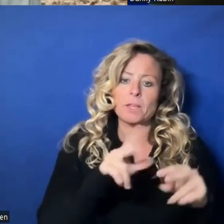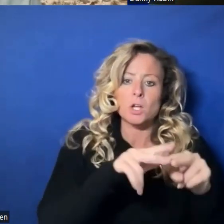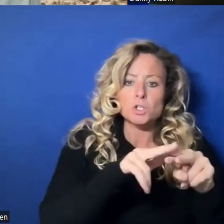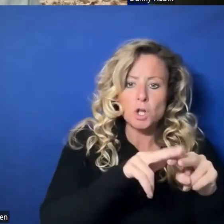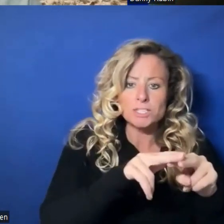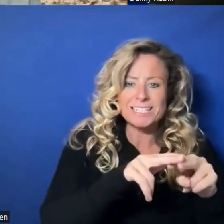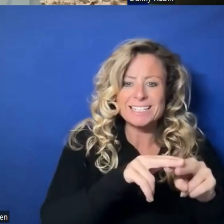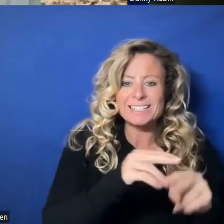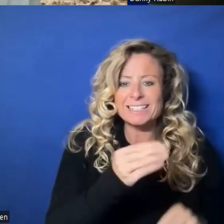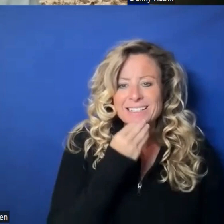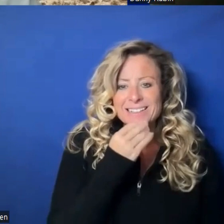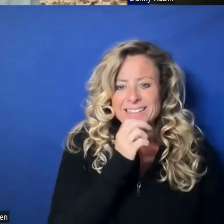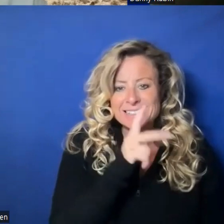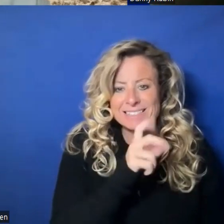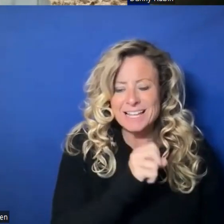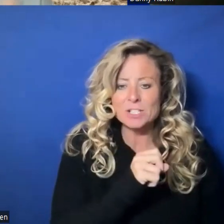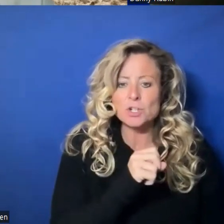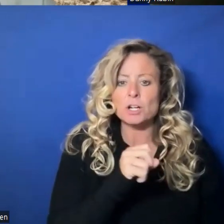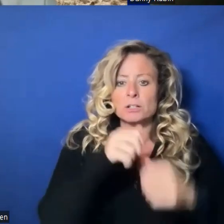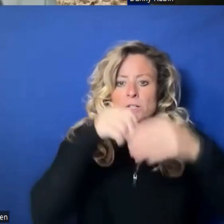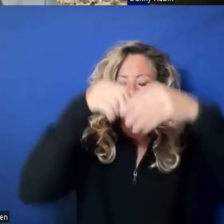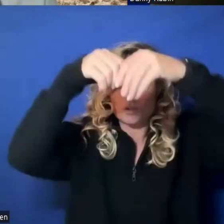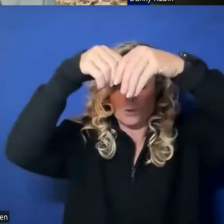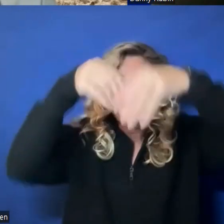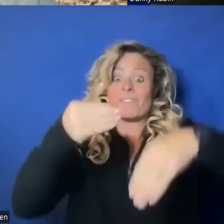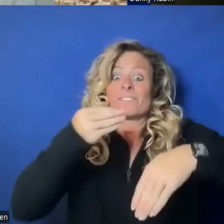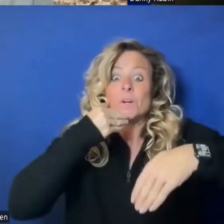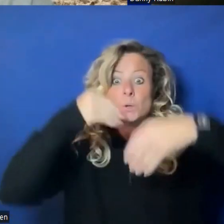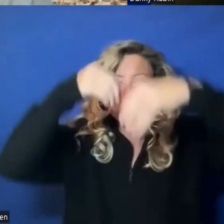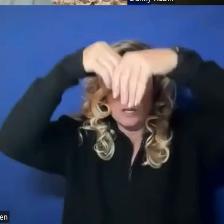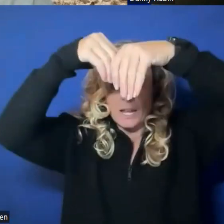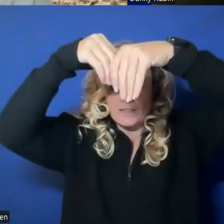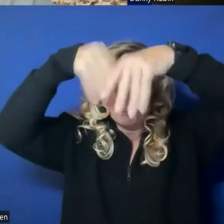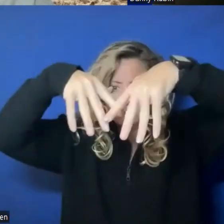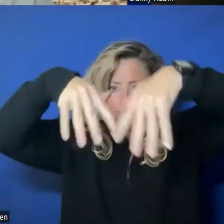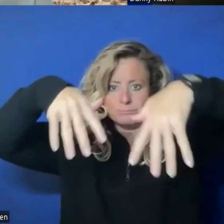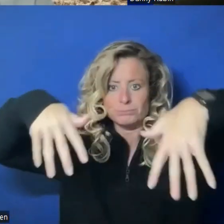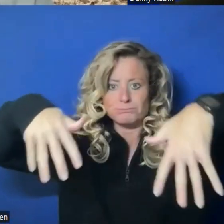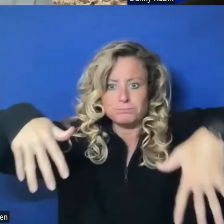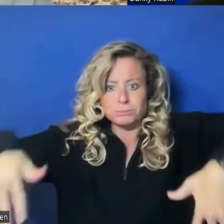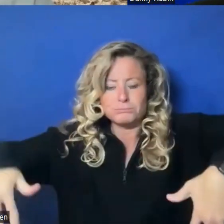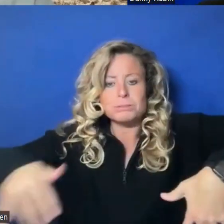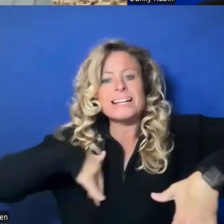snacks are a third category. So what this